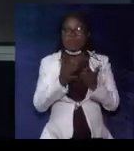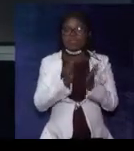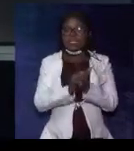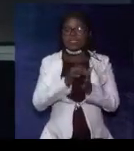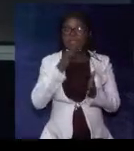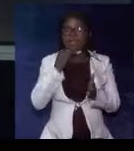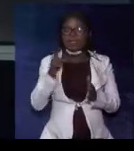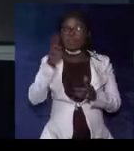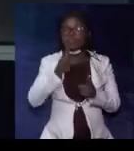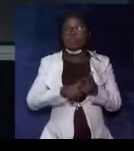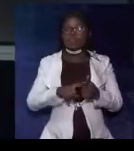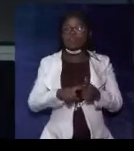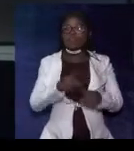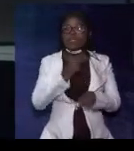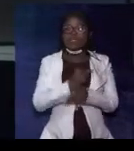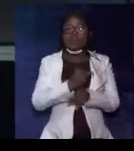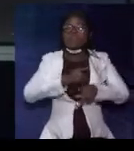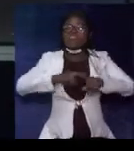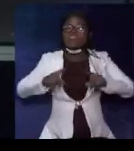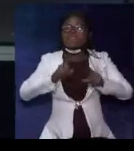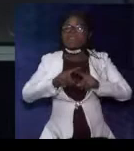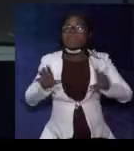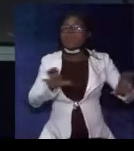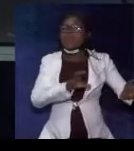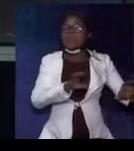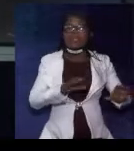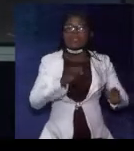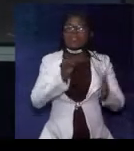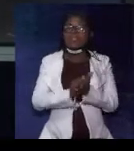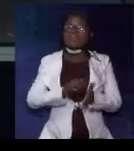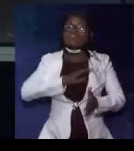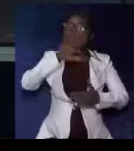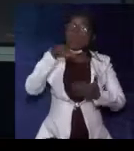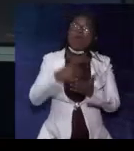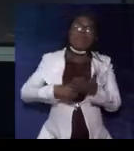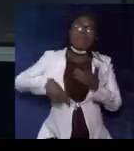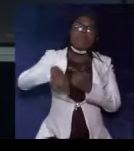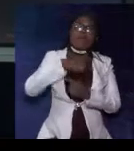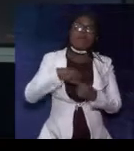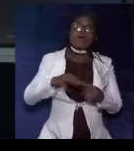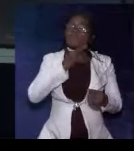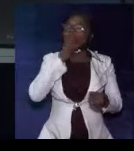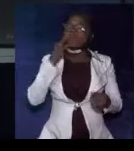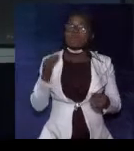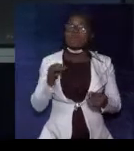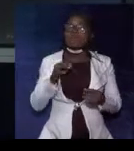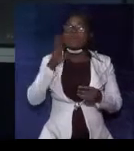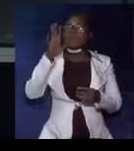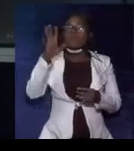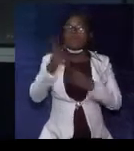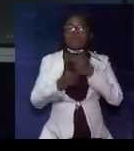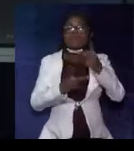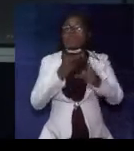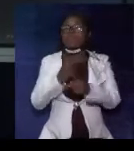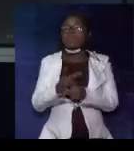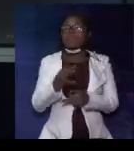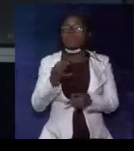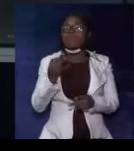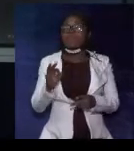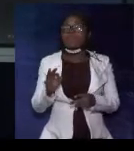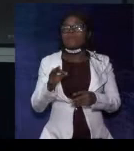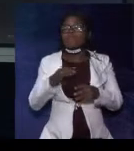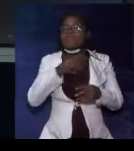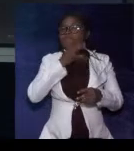activities, events, or materials regarding the farm operations. 5 types of farm records: daily